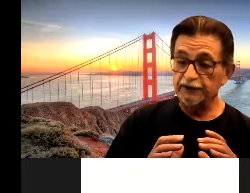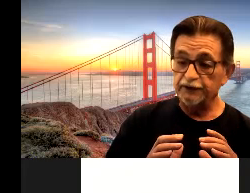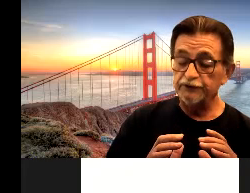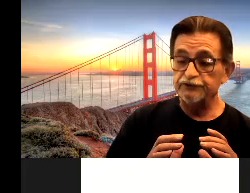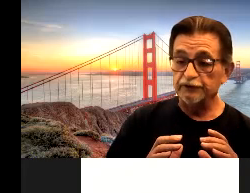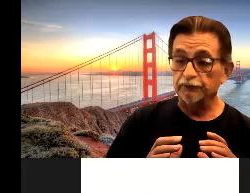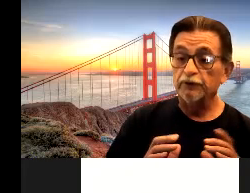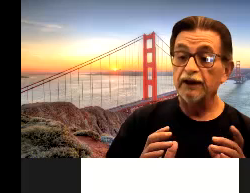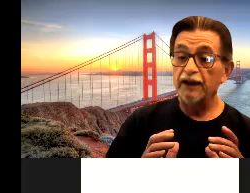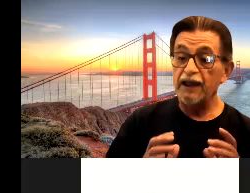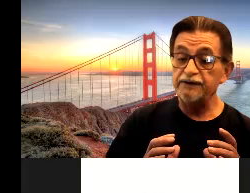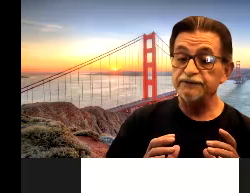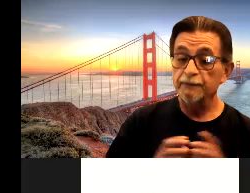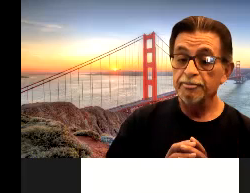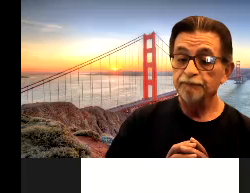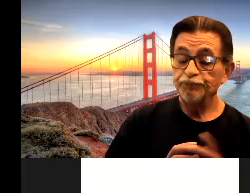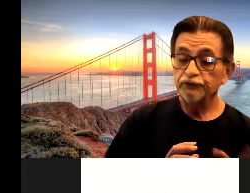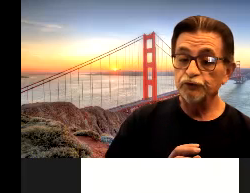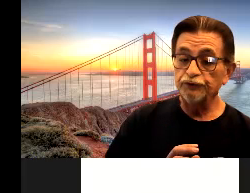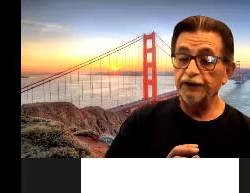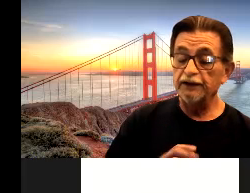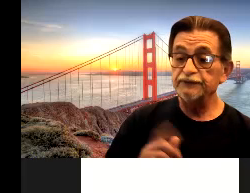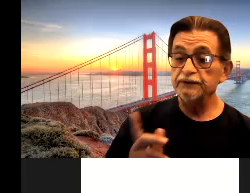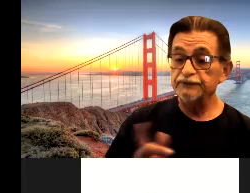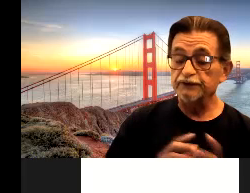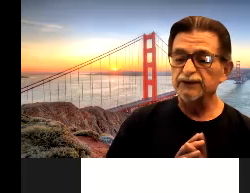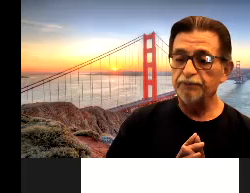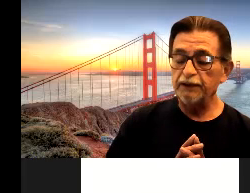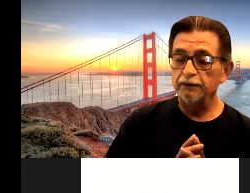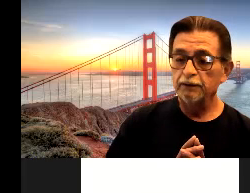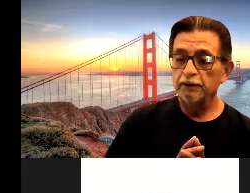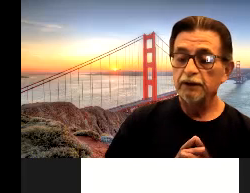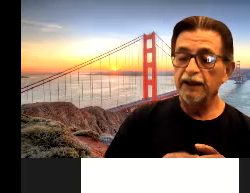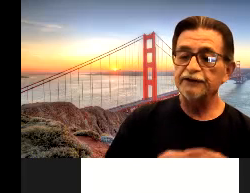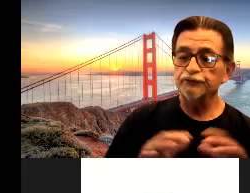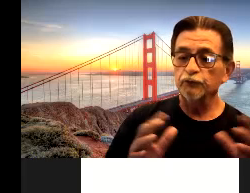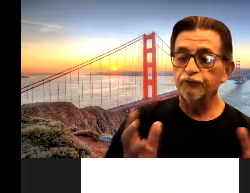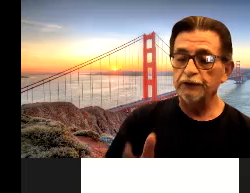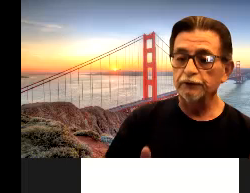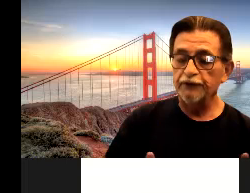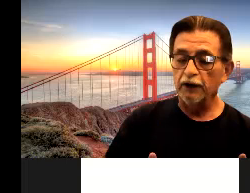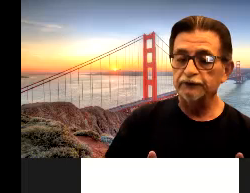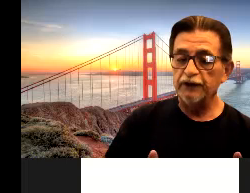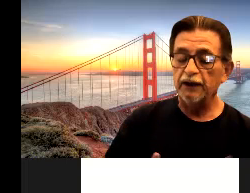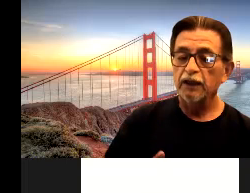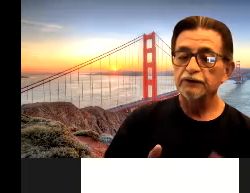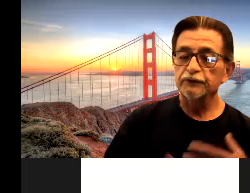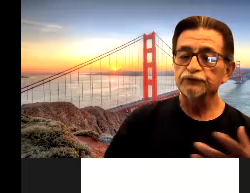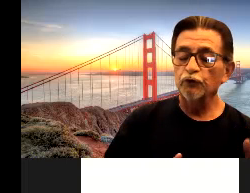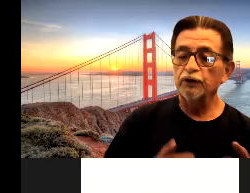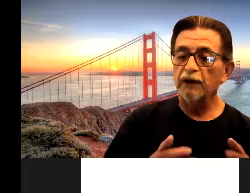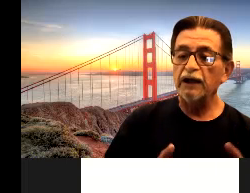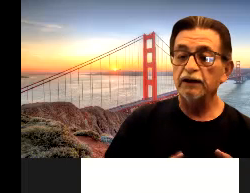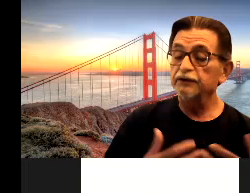in the second energy level? 8. 2 in the S, 6 in the P. It has fulfilled the octet.